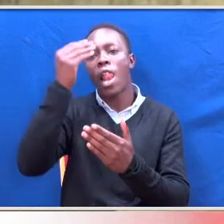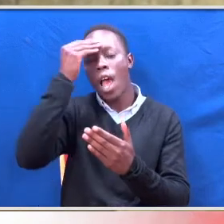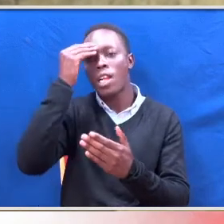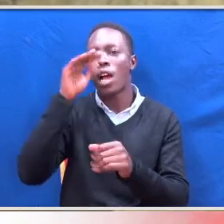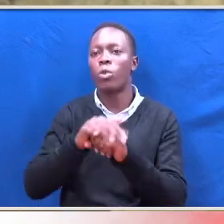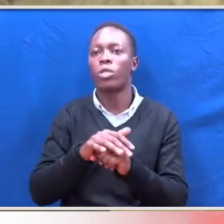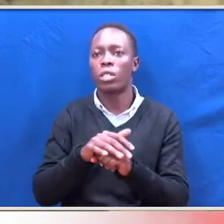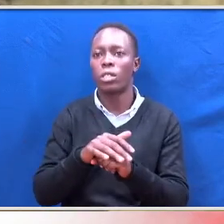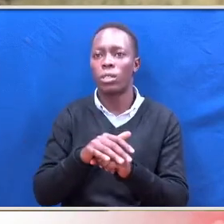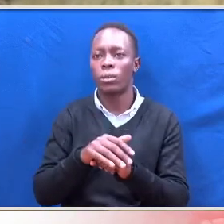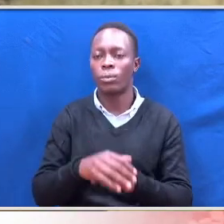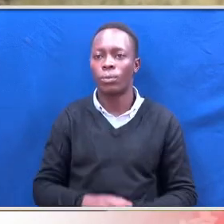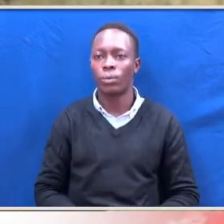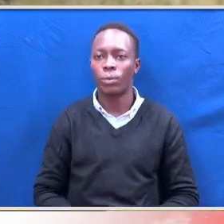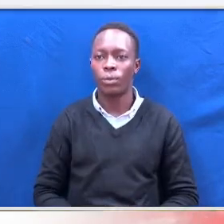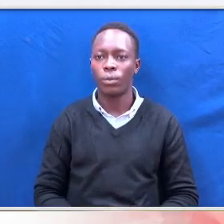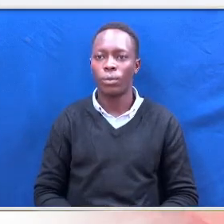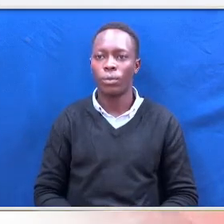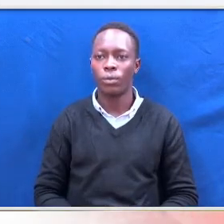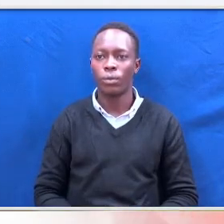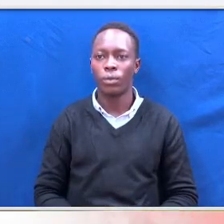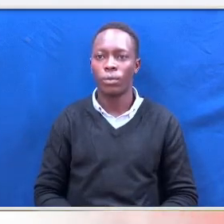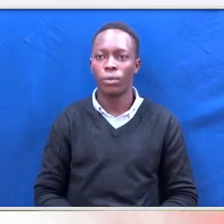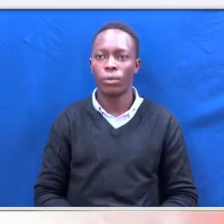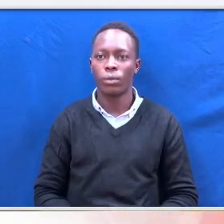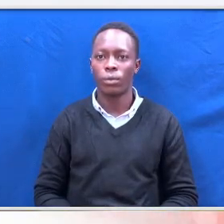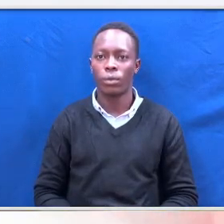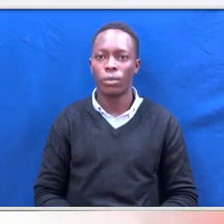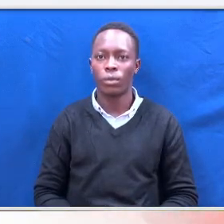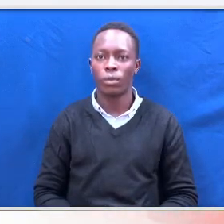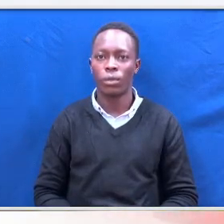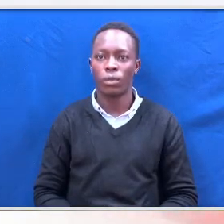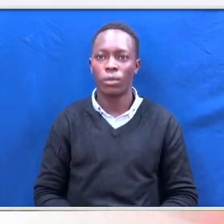Reporting for TV 47 from Nakuru County, I'm Willie Dennis Njiru.